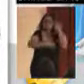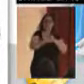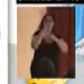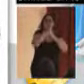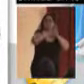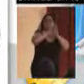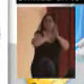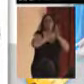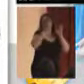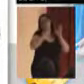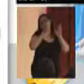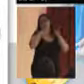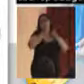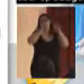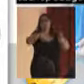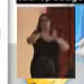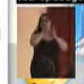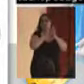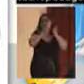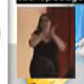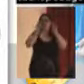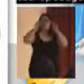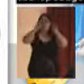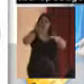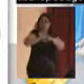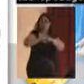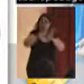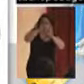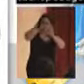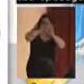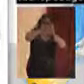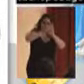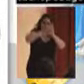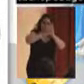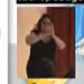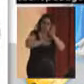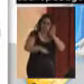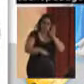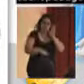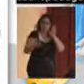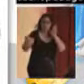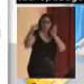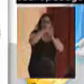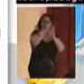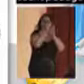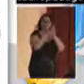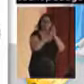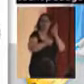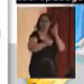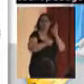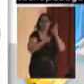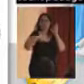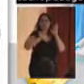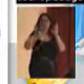this techno-pedagogical pattern or template. And this will bring in all the characteristics that will be in a repository